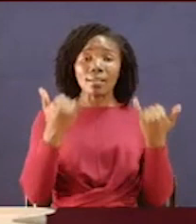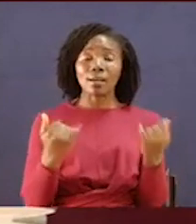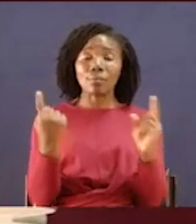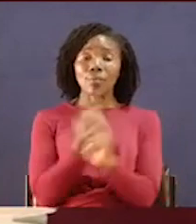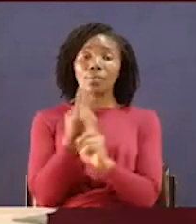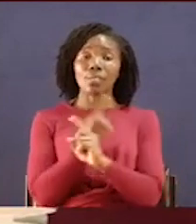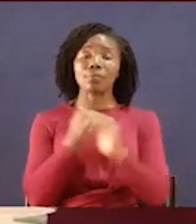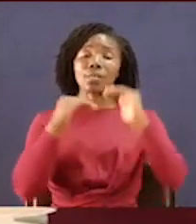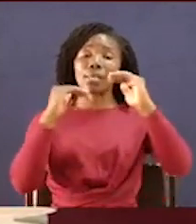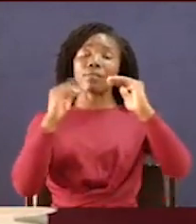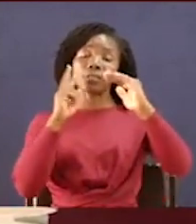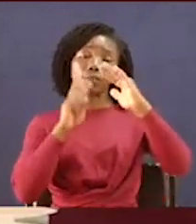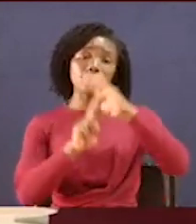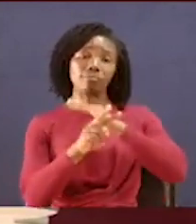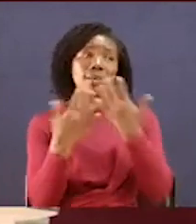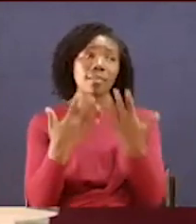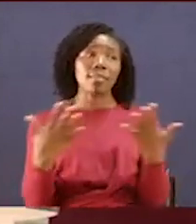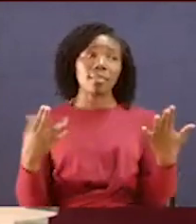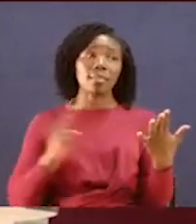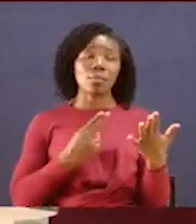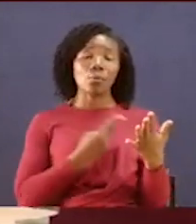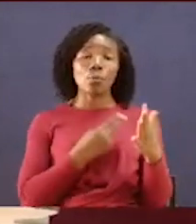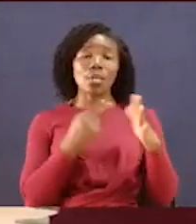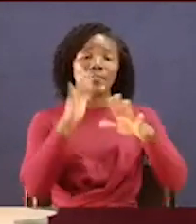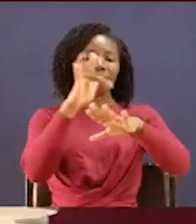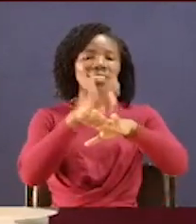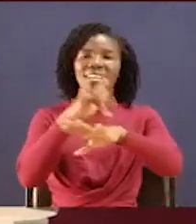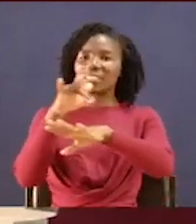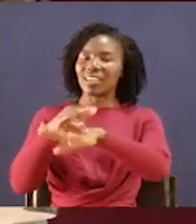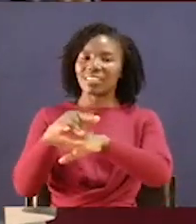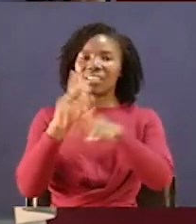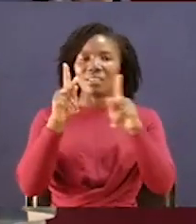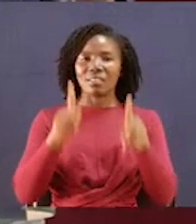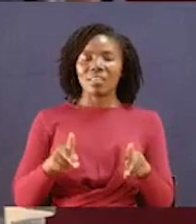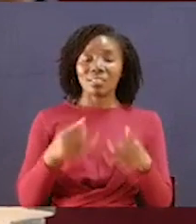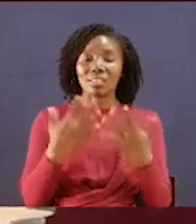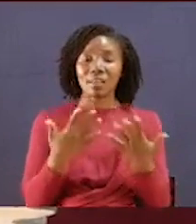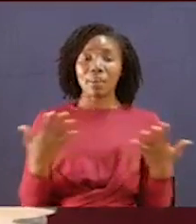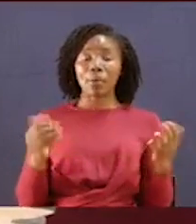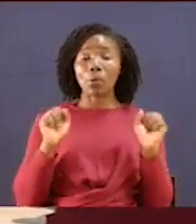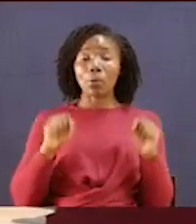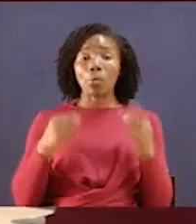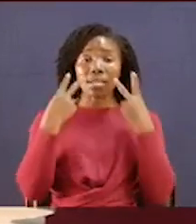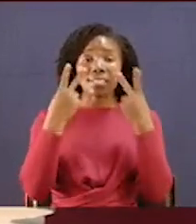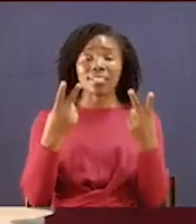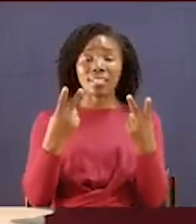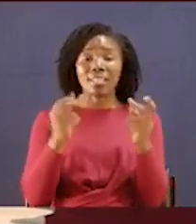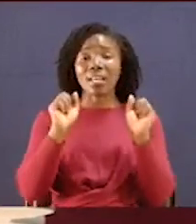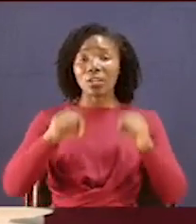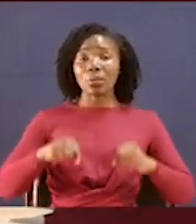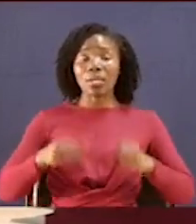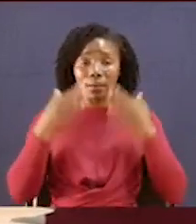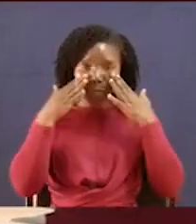vision. The tangibles, these ones, the things we see, and we can live at that level. It